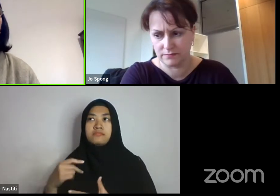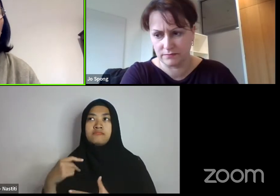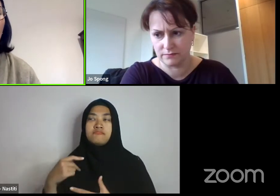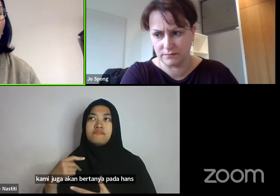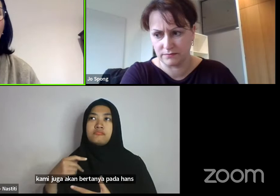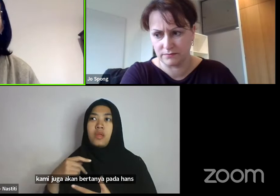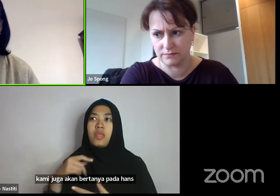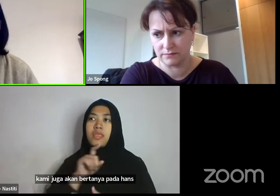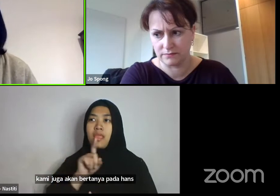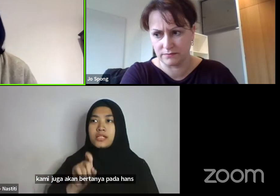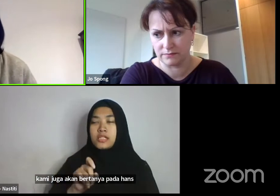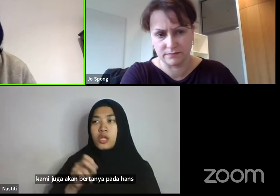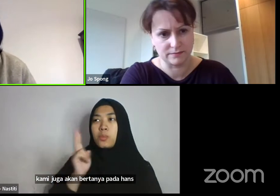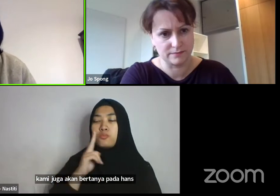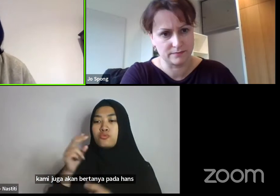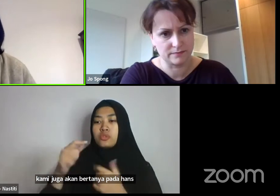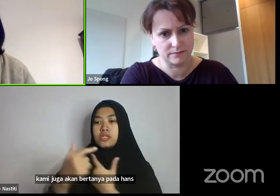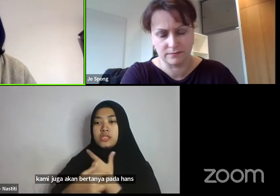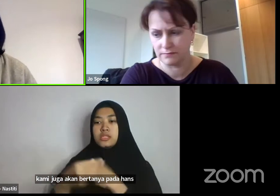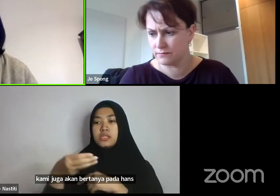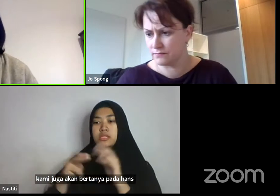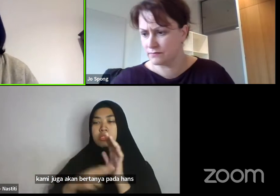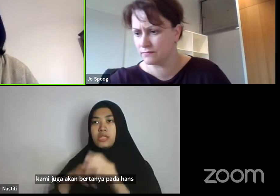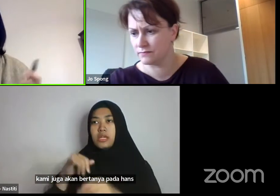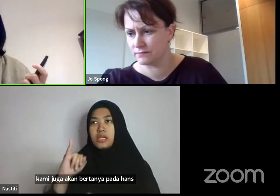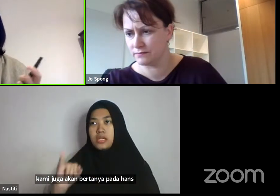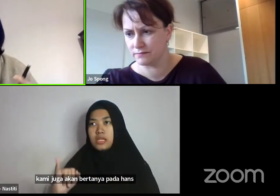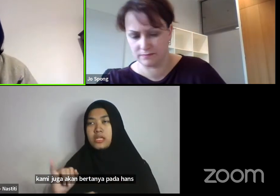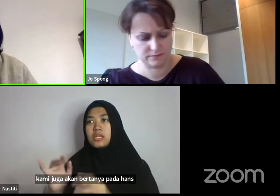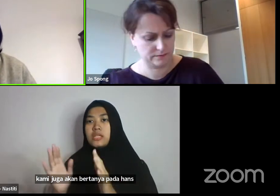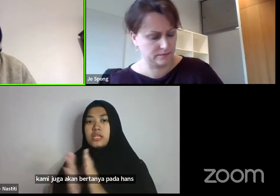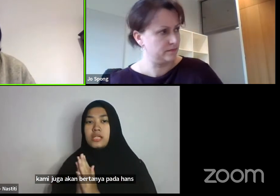juga bisa menjawab juga pasti ini ya. Pertanyaan tentang